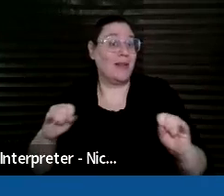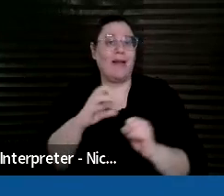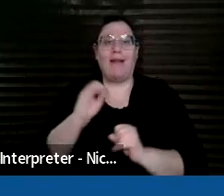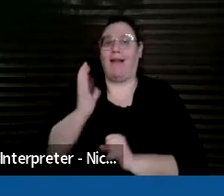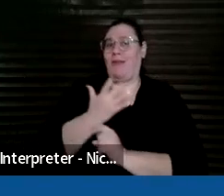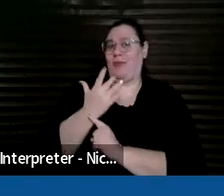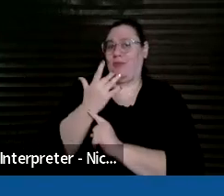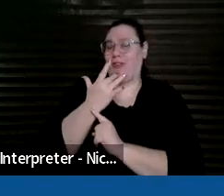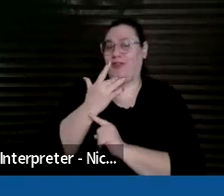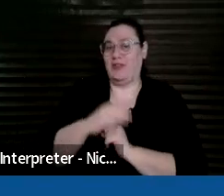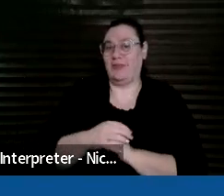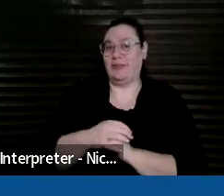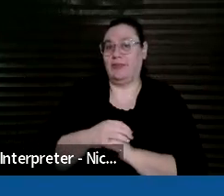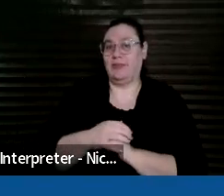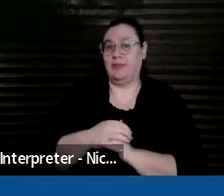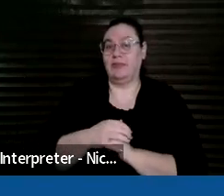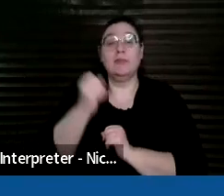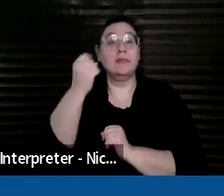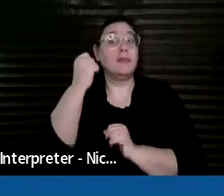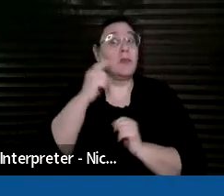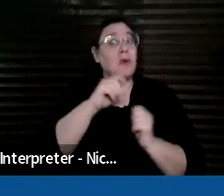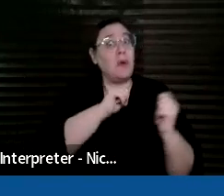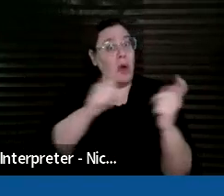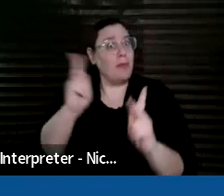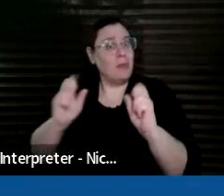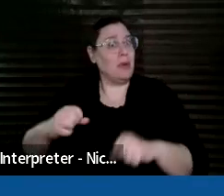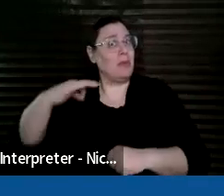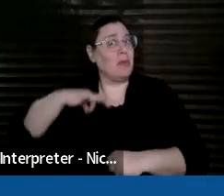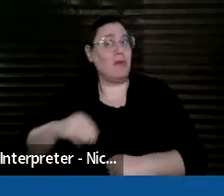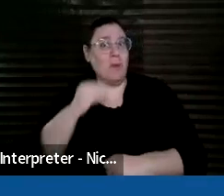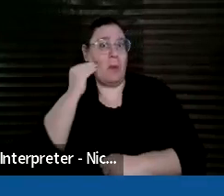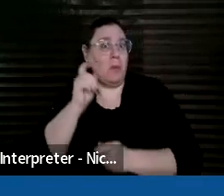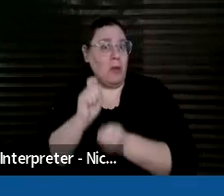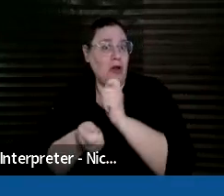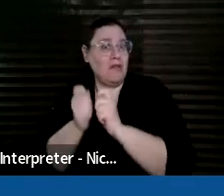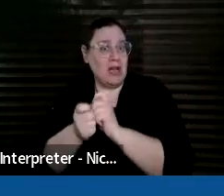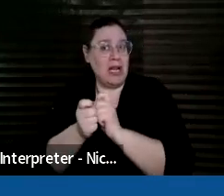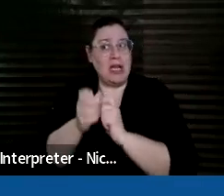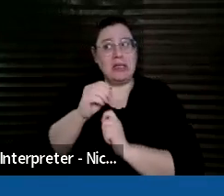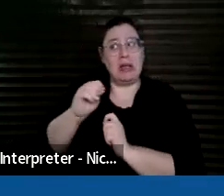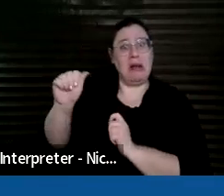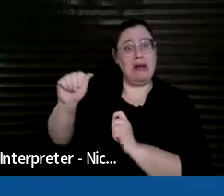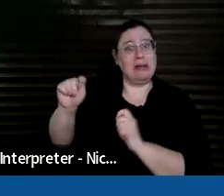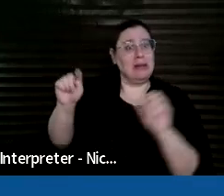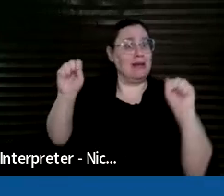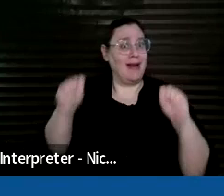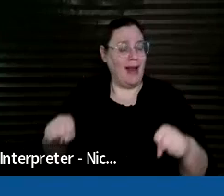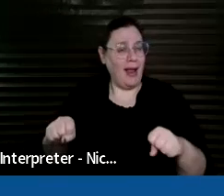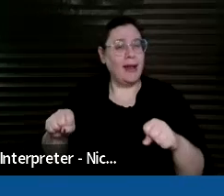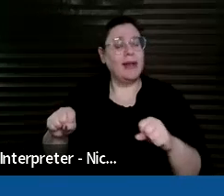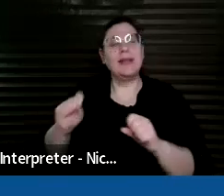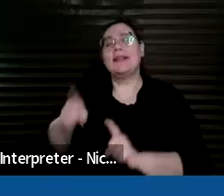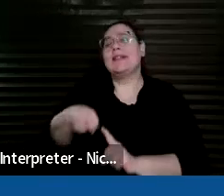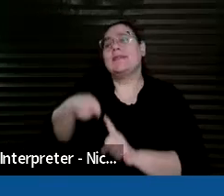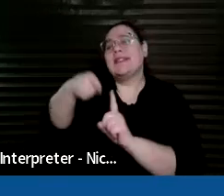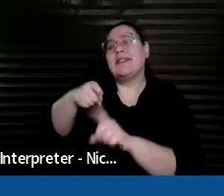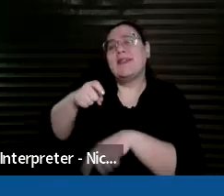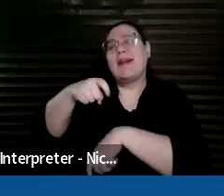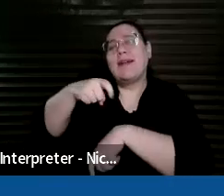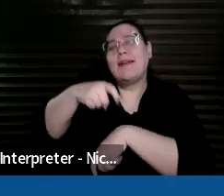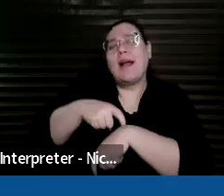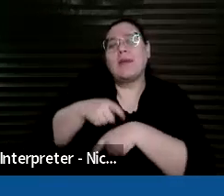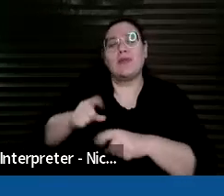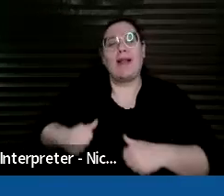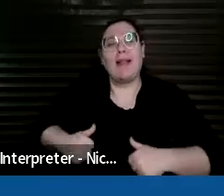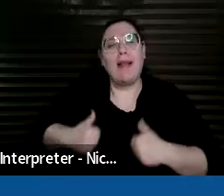home modification and AT, there are some stages or situations in life where they may be particularly